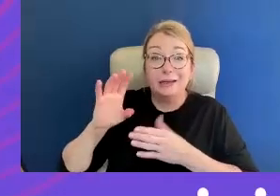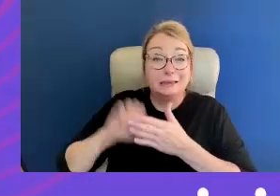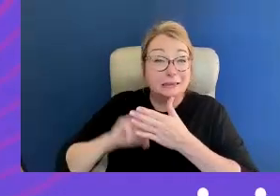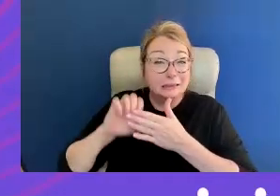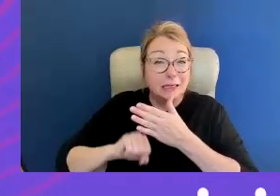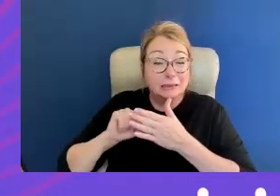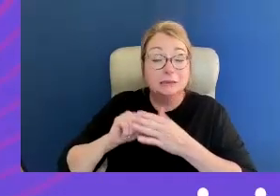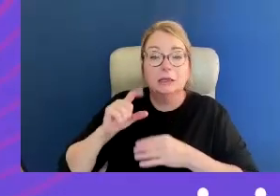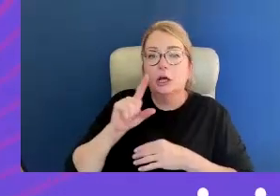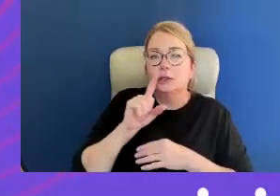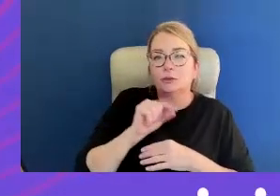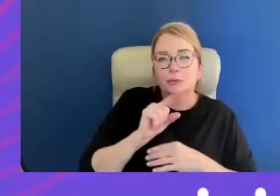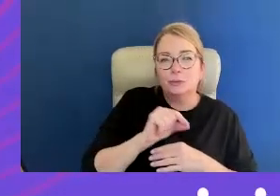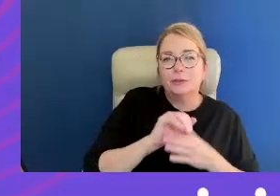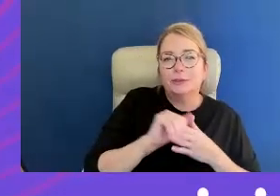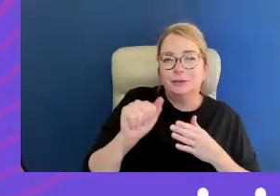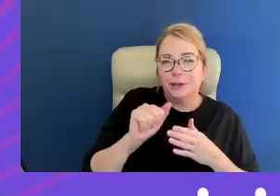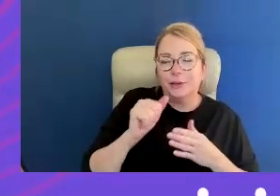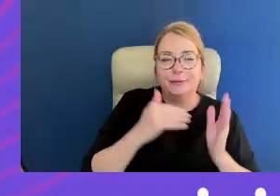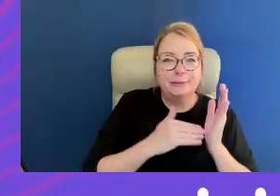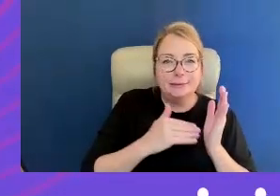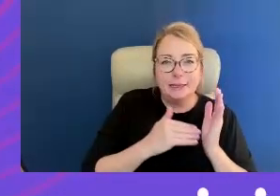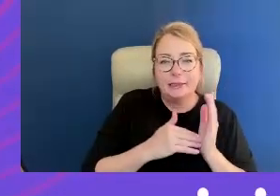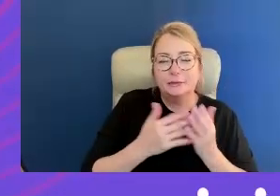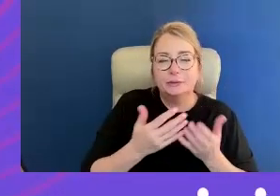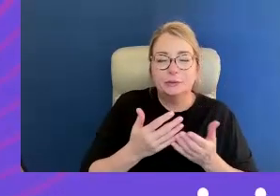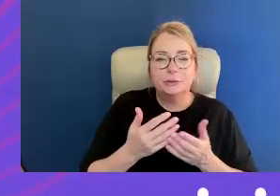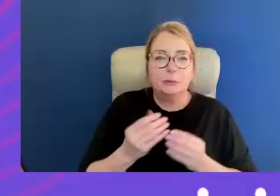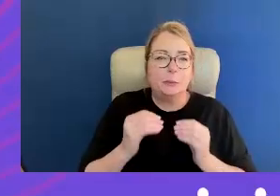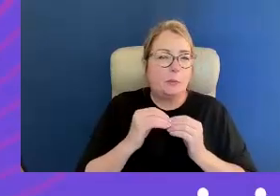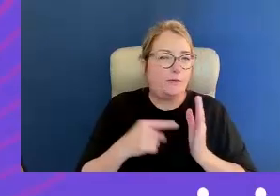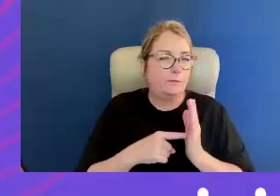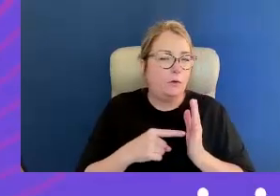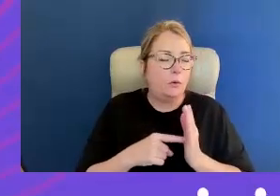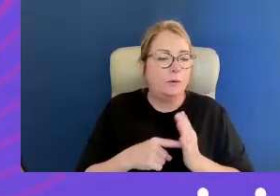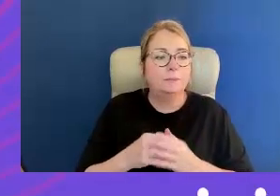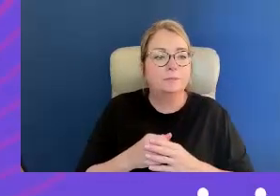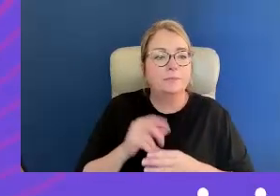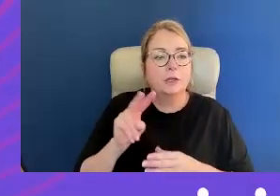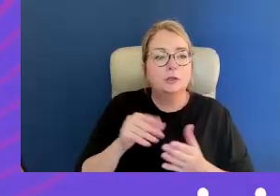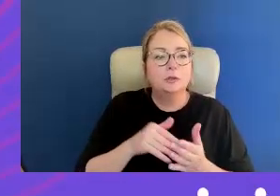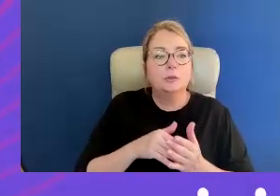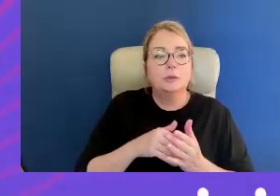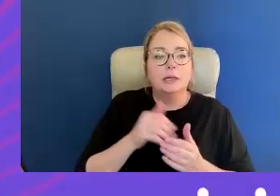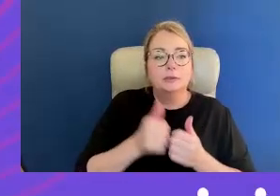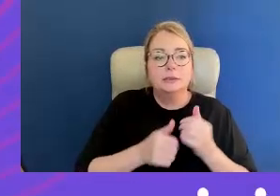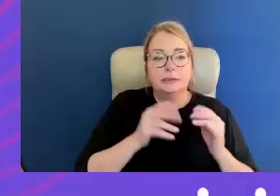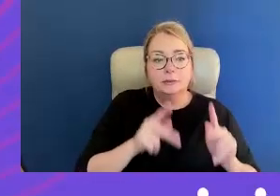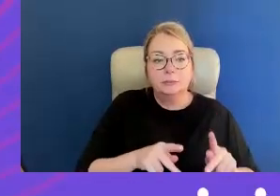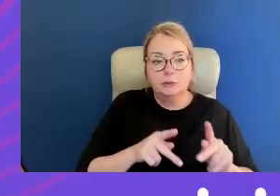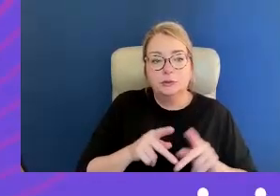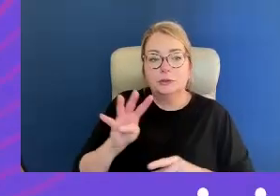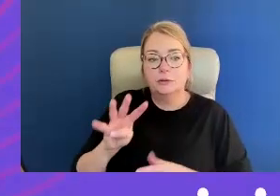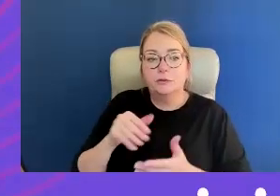$20 office visit copay. So this helps to keep your day-to-day more affordable. It has that $2,000 per person, $4,000 for a